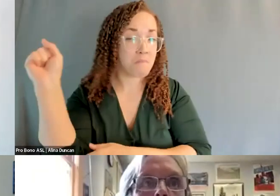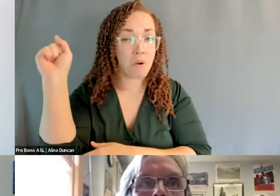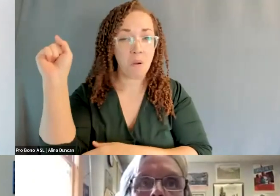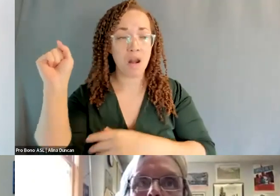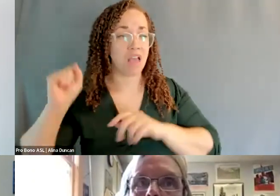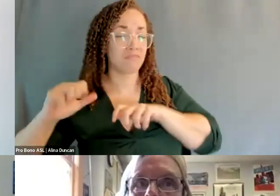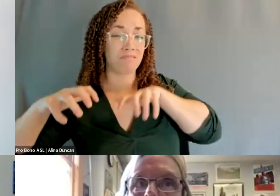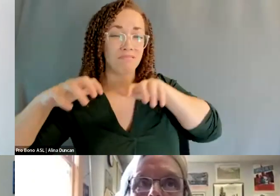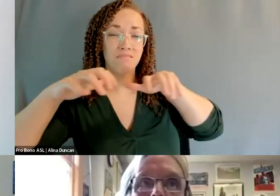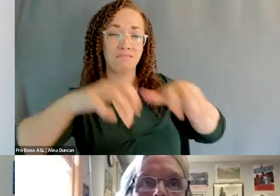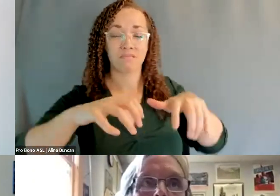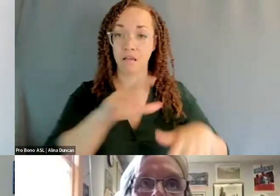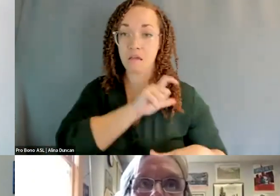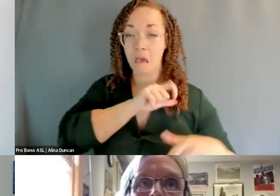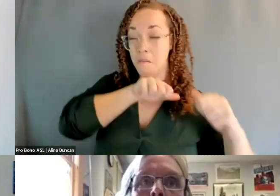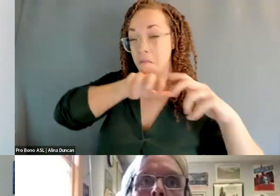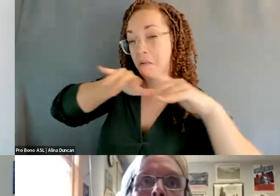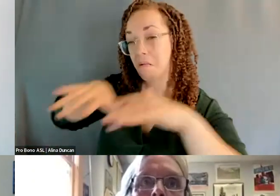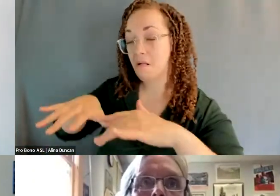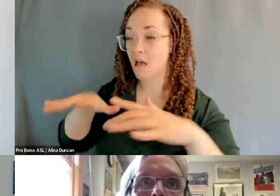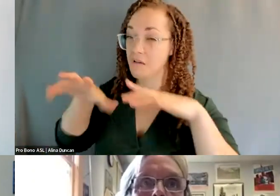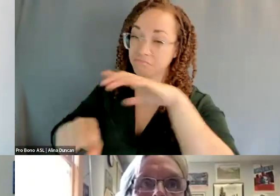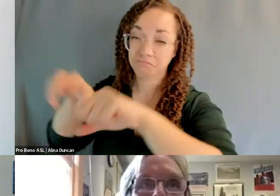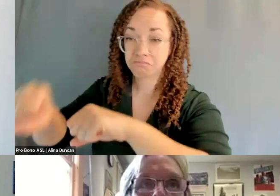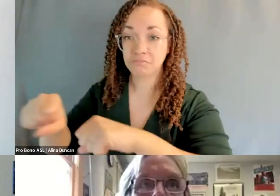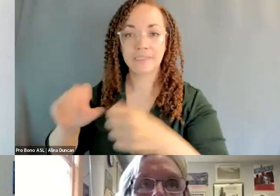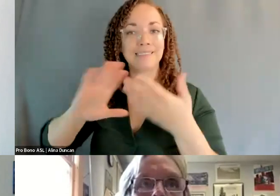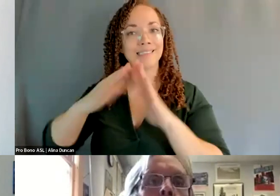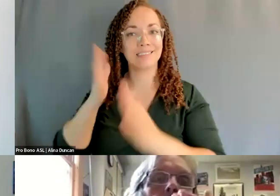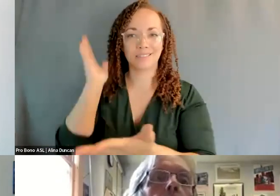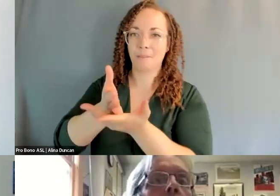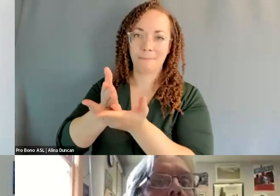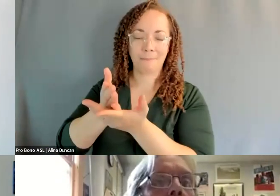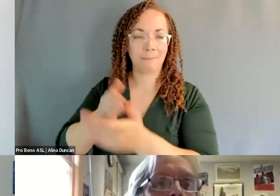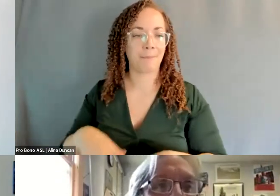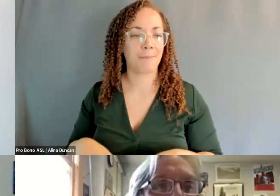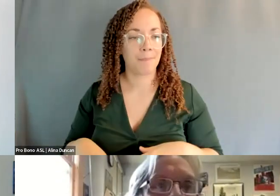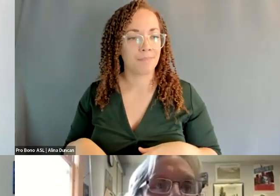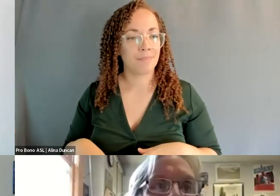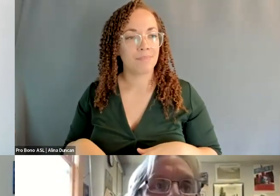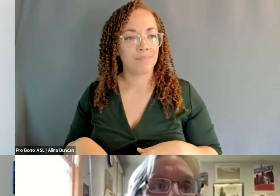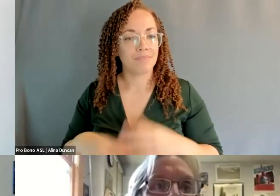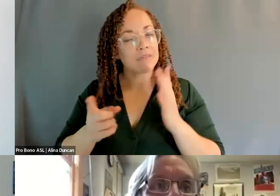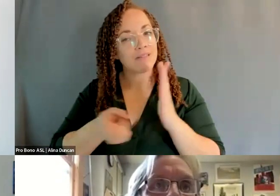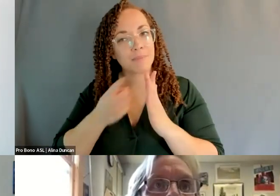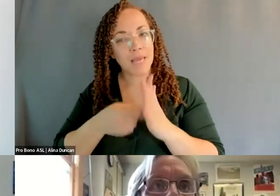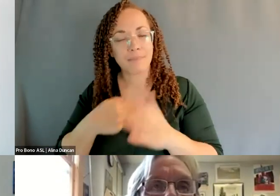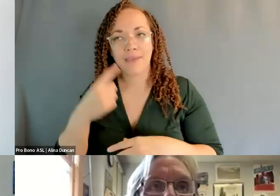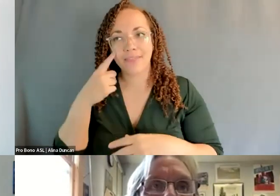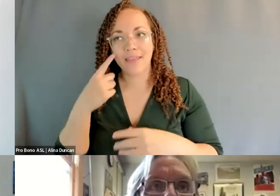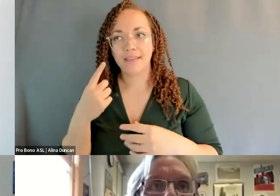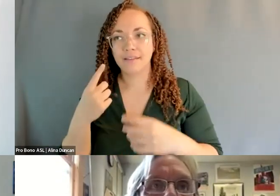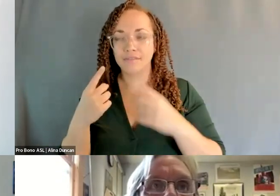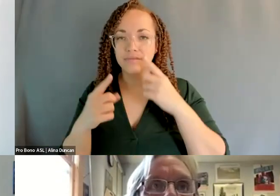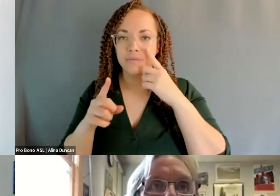looked so bad that the city stopped. So, I don't think that, sometimes I think that you have to